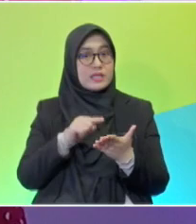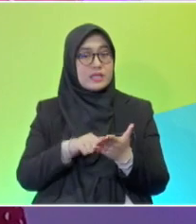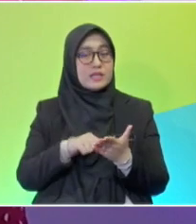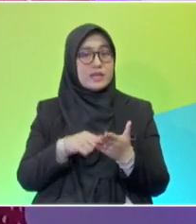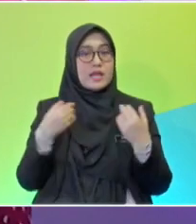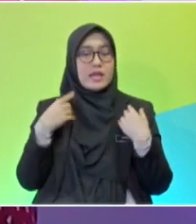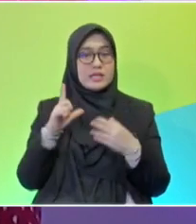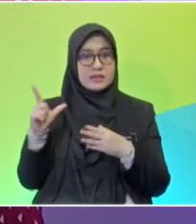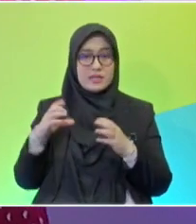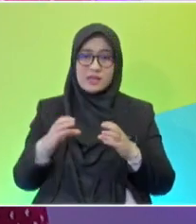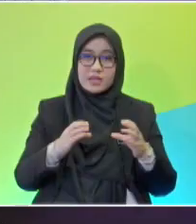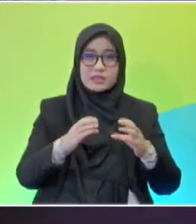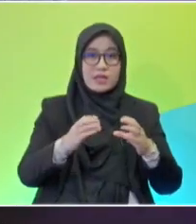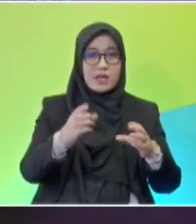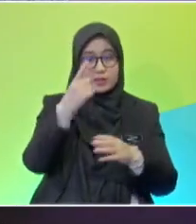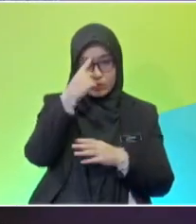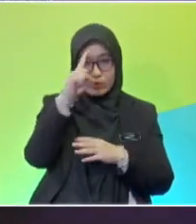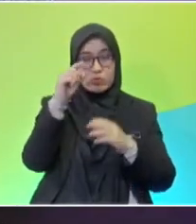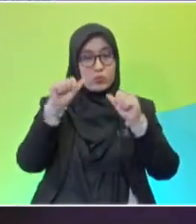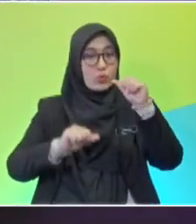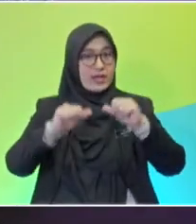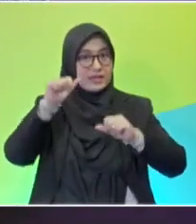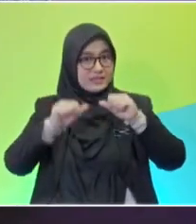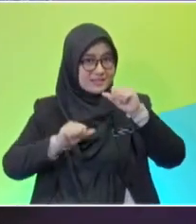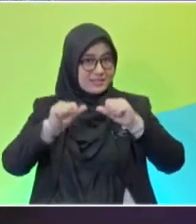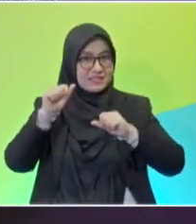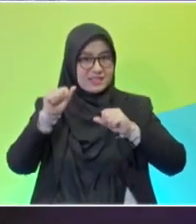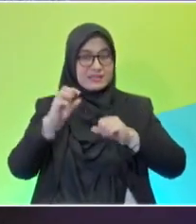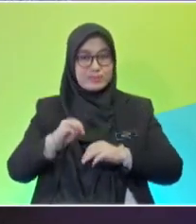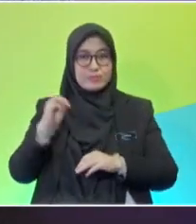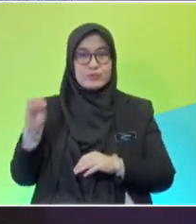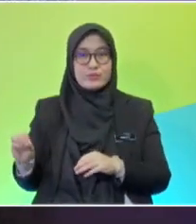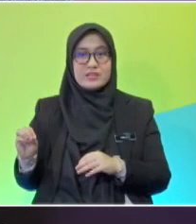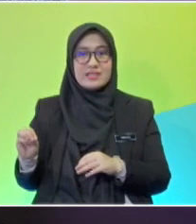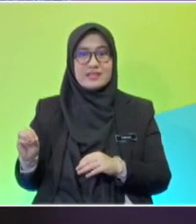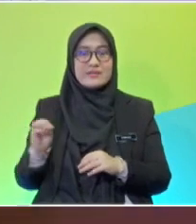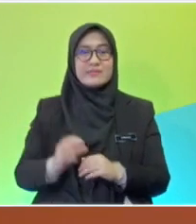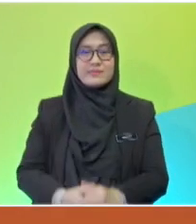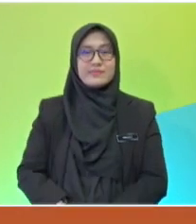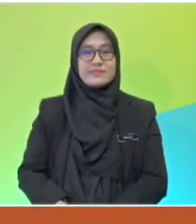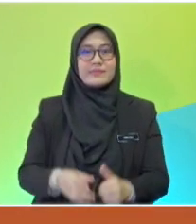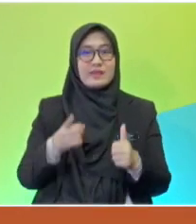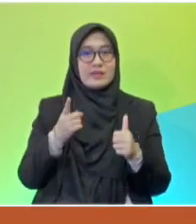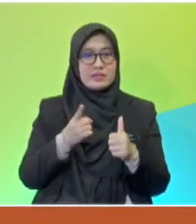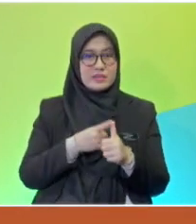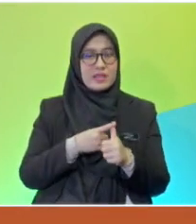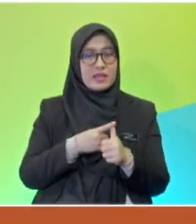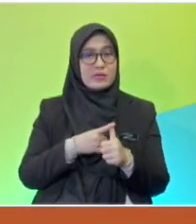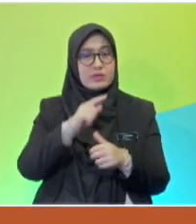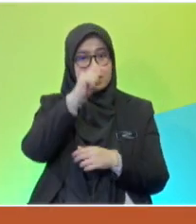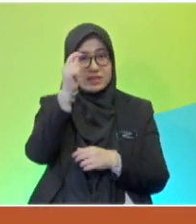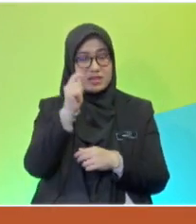methods of assessment, as you have asked just now. Yep. We can assess the pupils orally by asking them questions, listening to